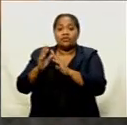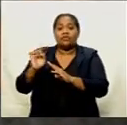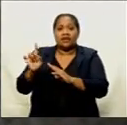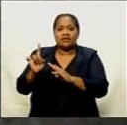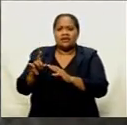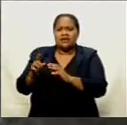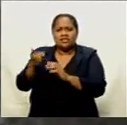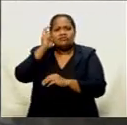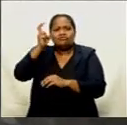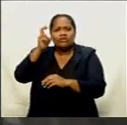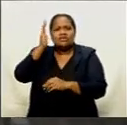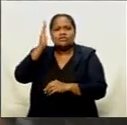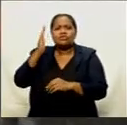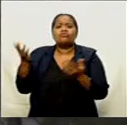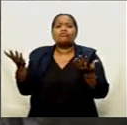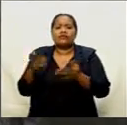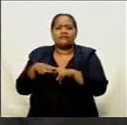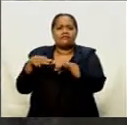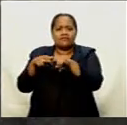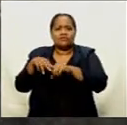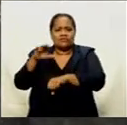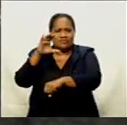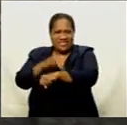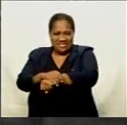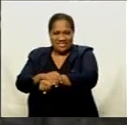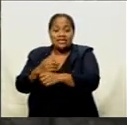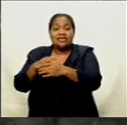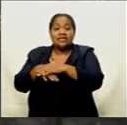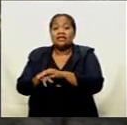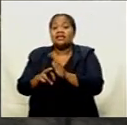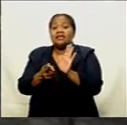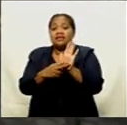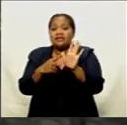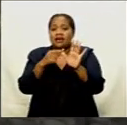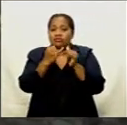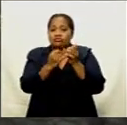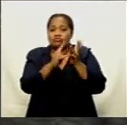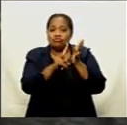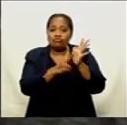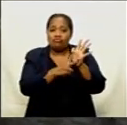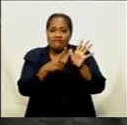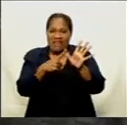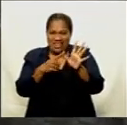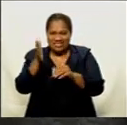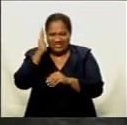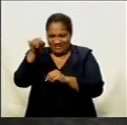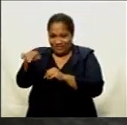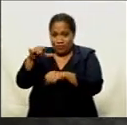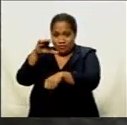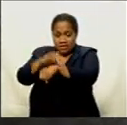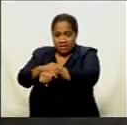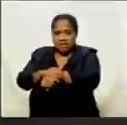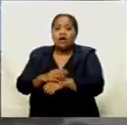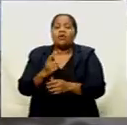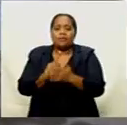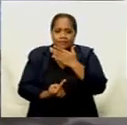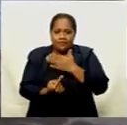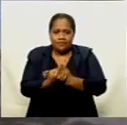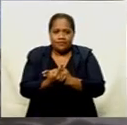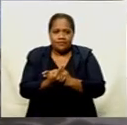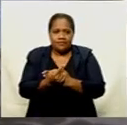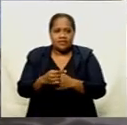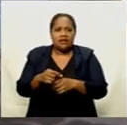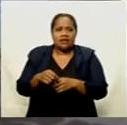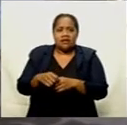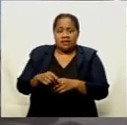School at the Fiji Police Force Academy in Nassova. His fine work continued to catch the attention of his superiors,